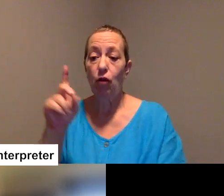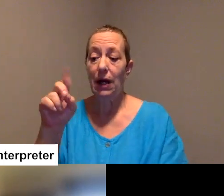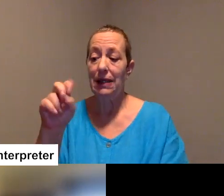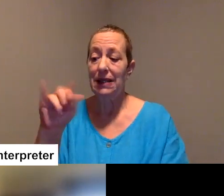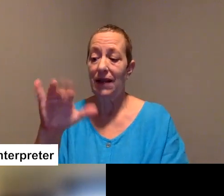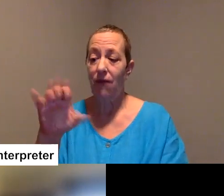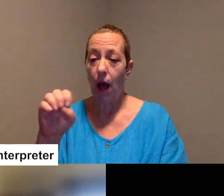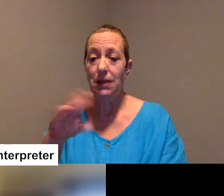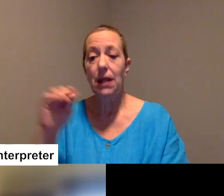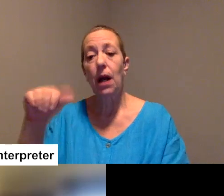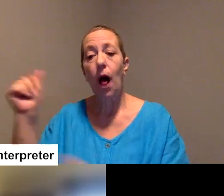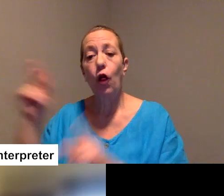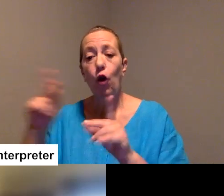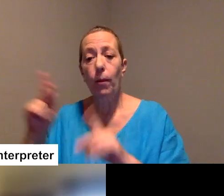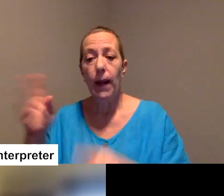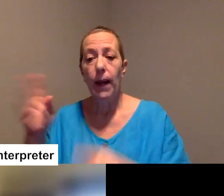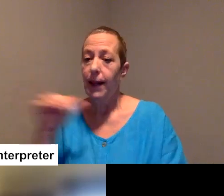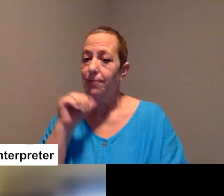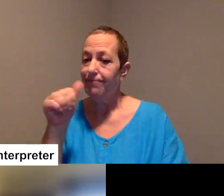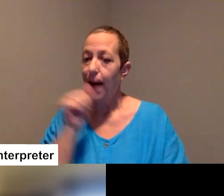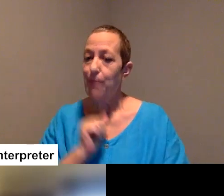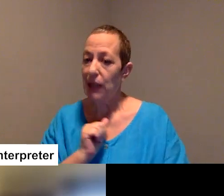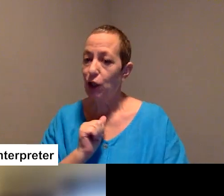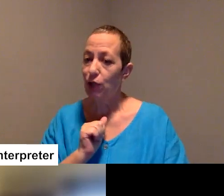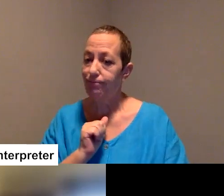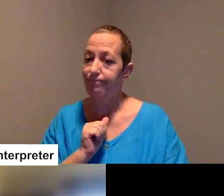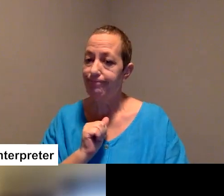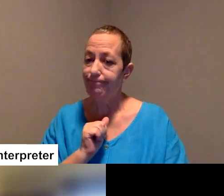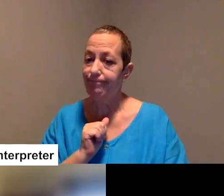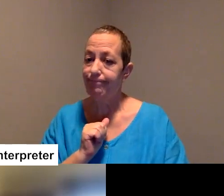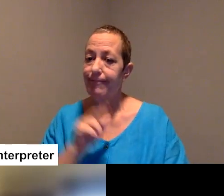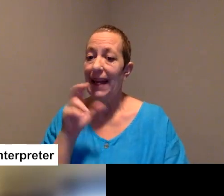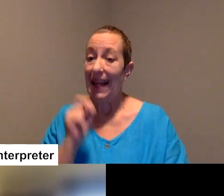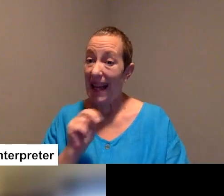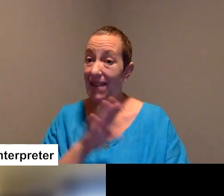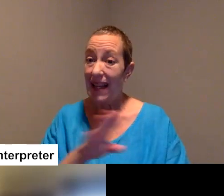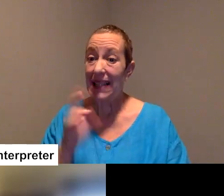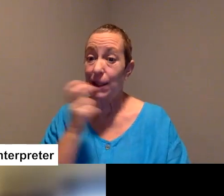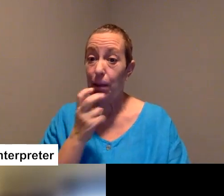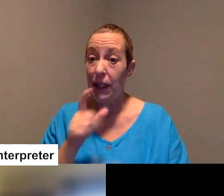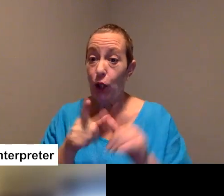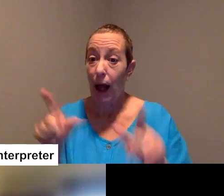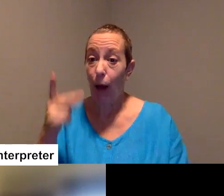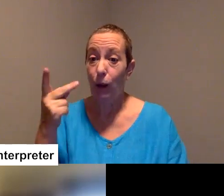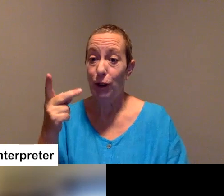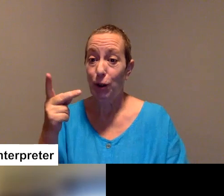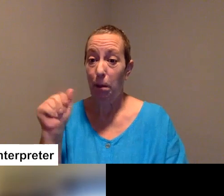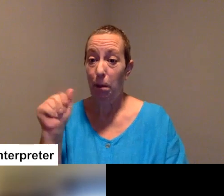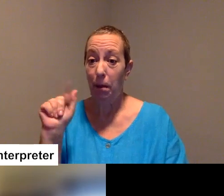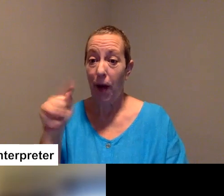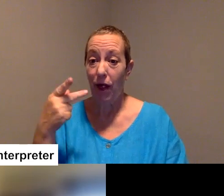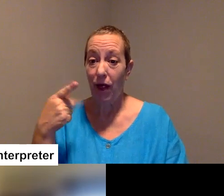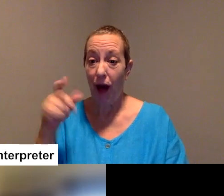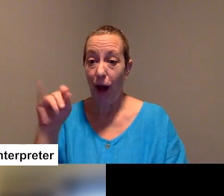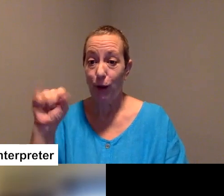by people not being patient listening, even his speech language pathologist. And then the other question, which